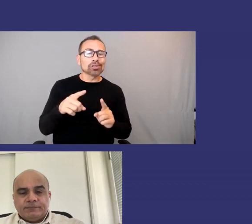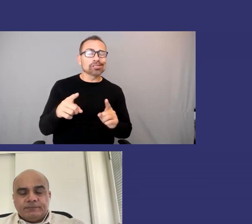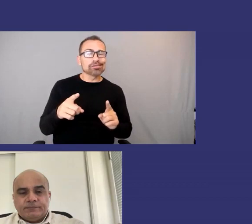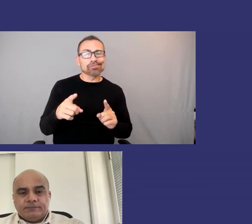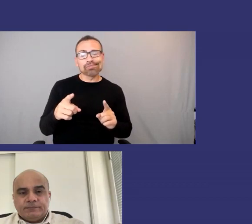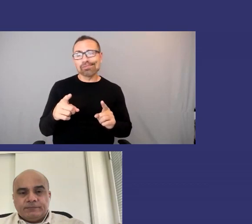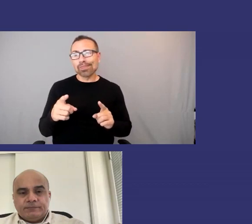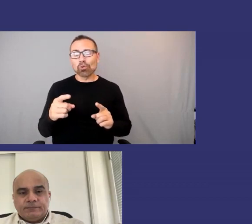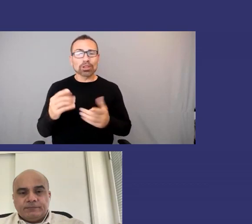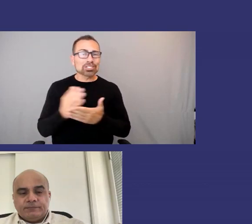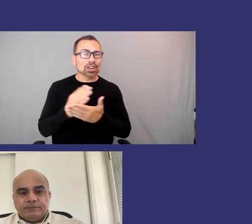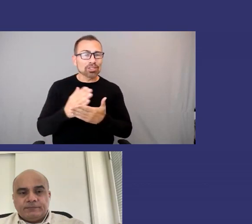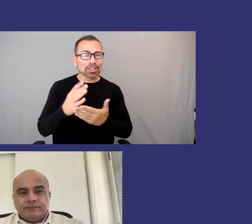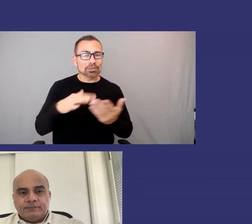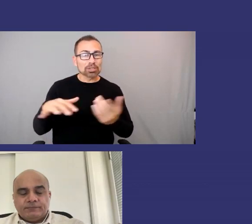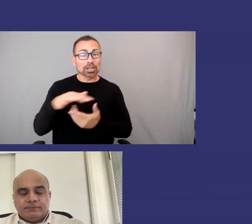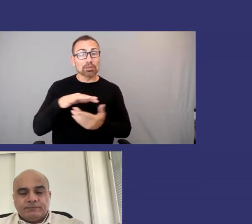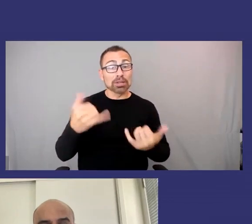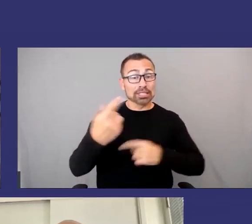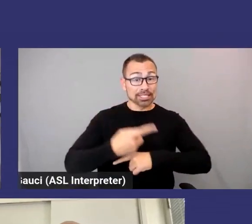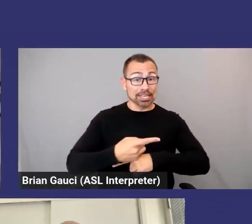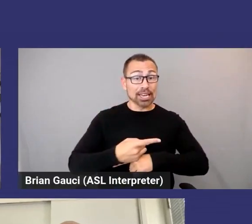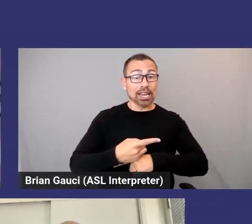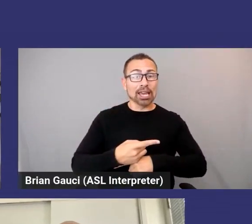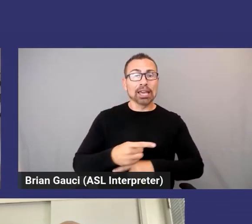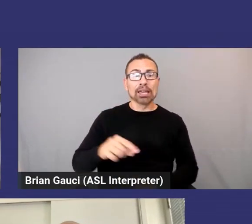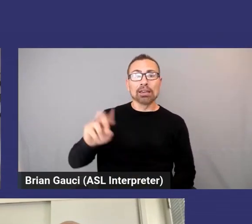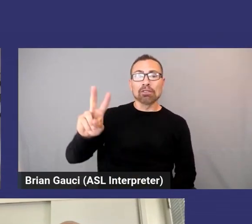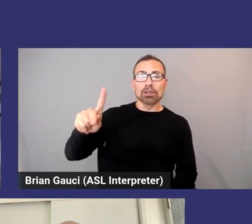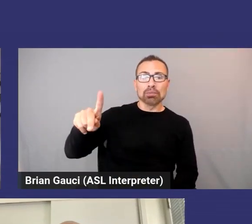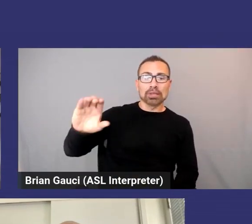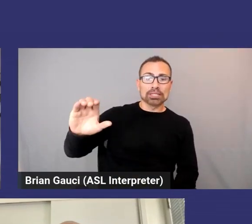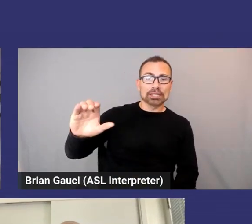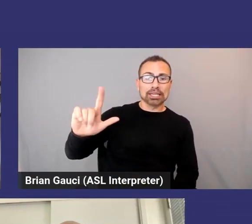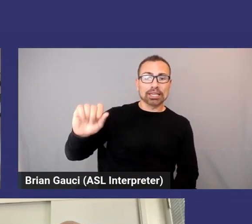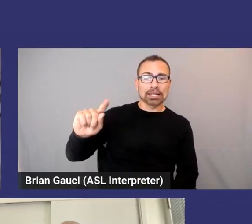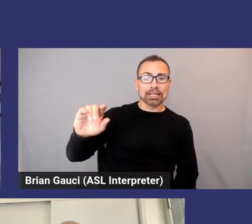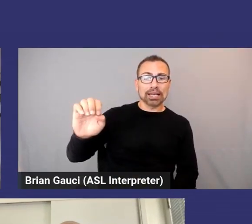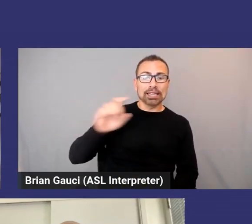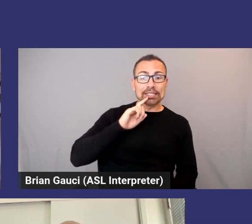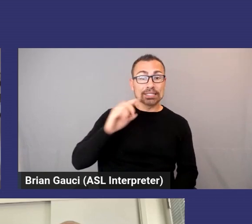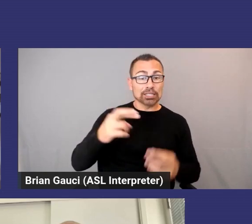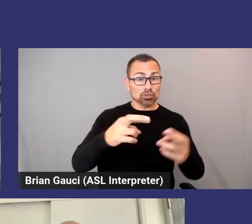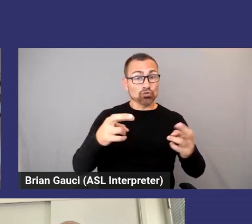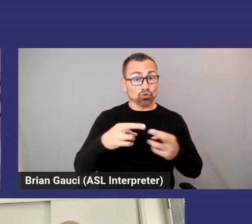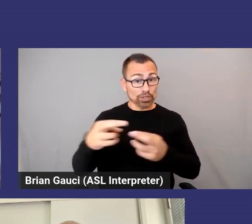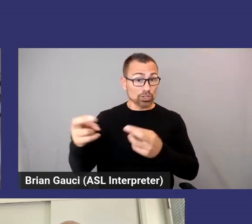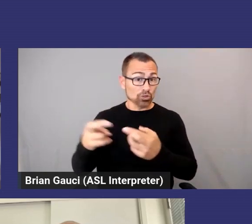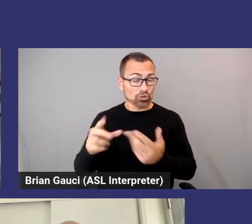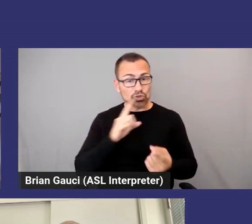Today, VPC Lattice is a regional service. And so it would really be solving your kind of east-west communication within the region.